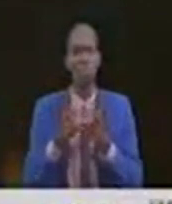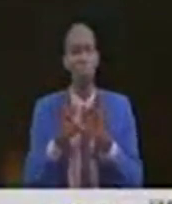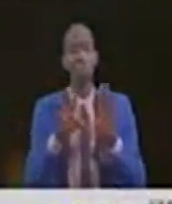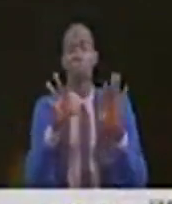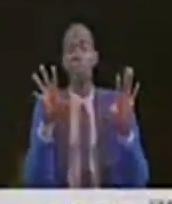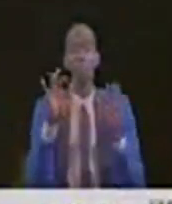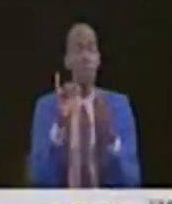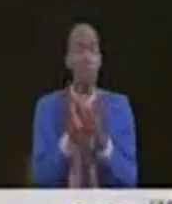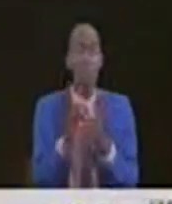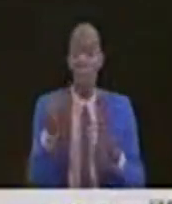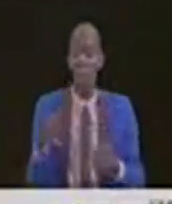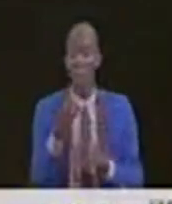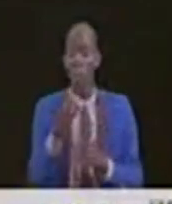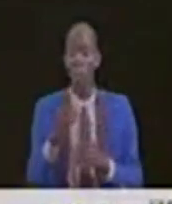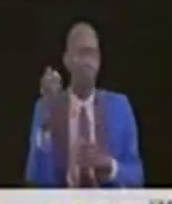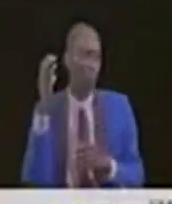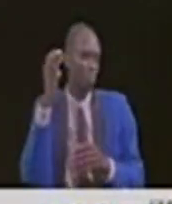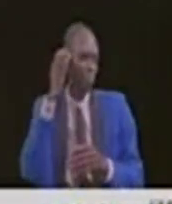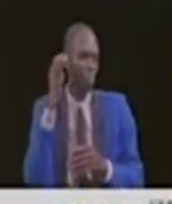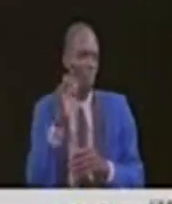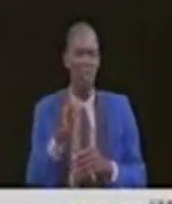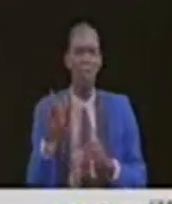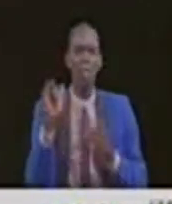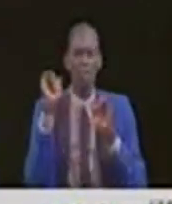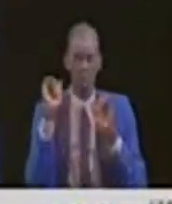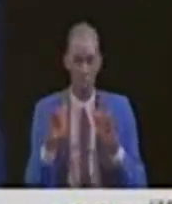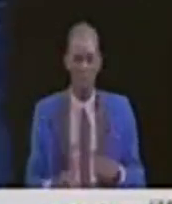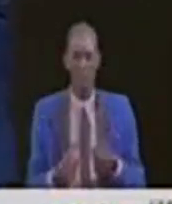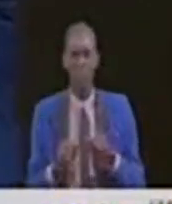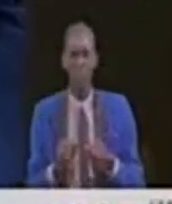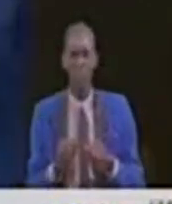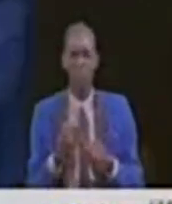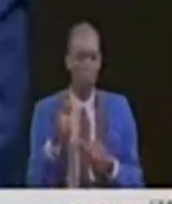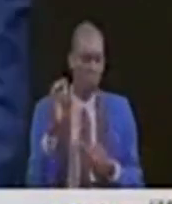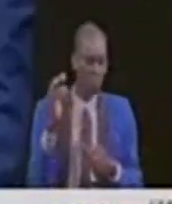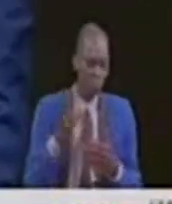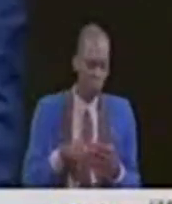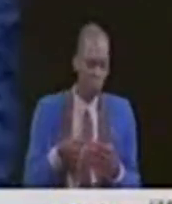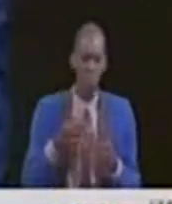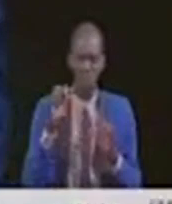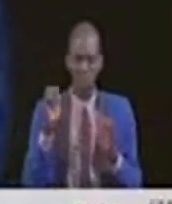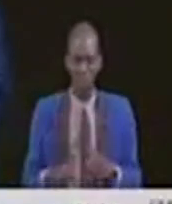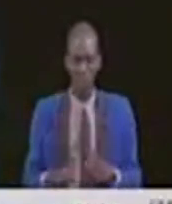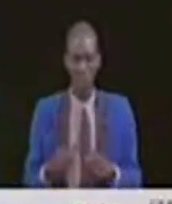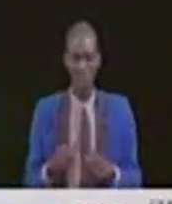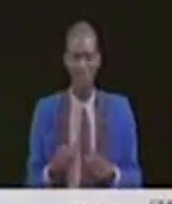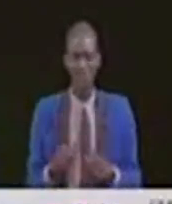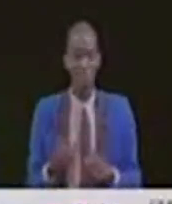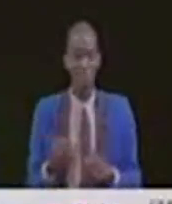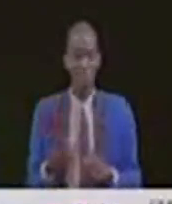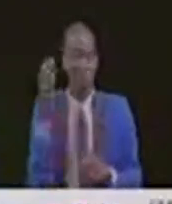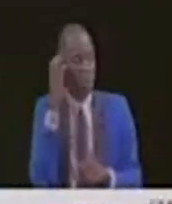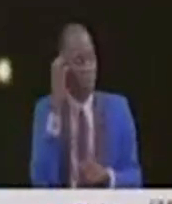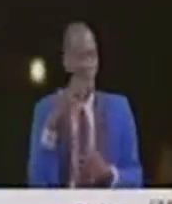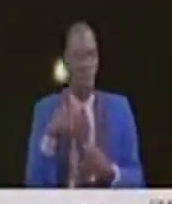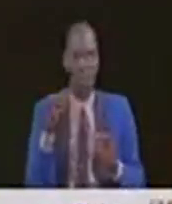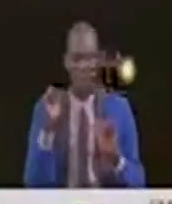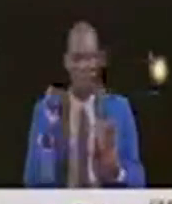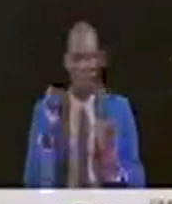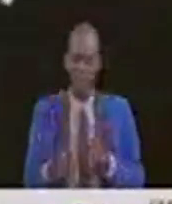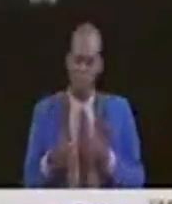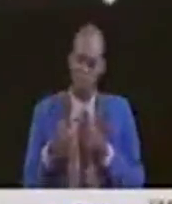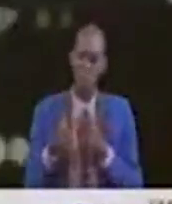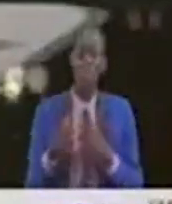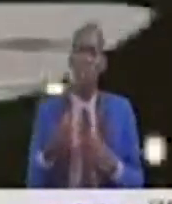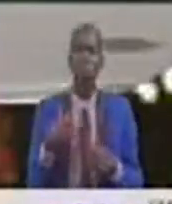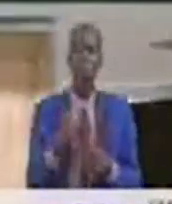that anyone hearing can read, can hear, and run. Lord, we thank you for